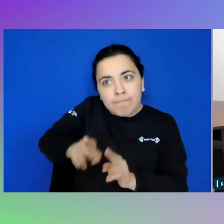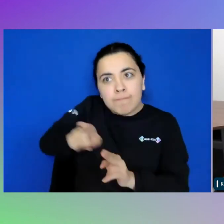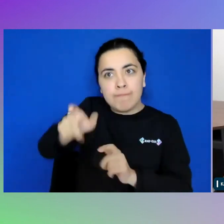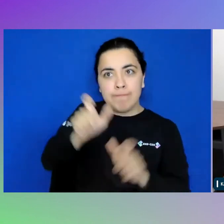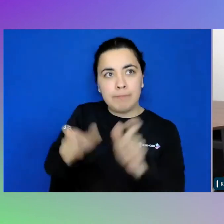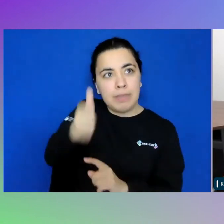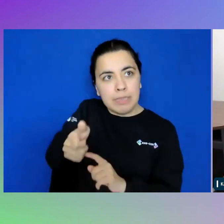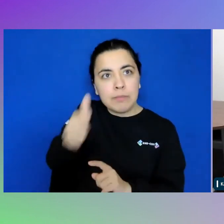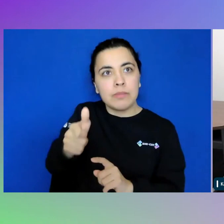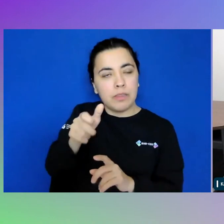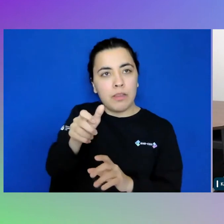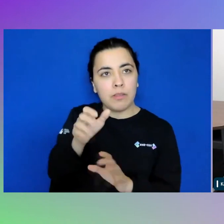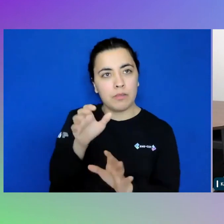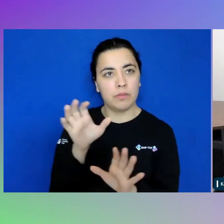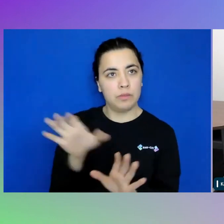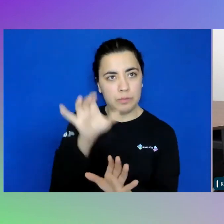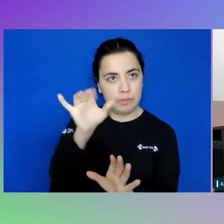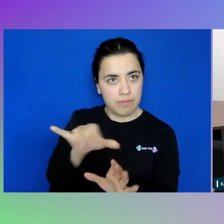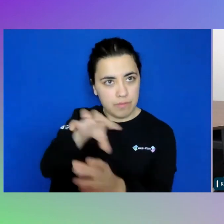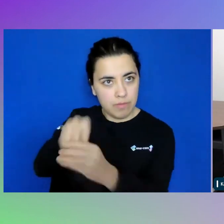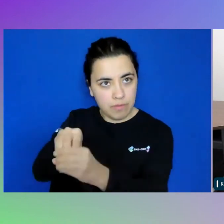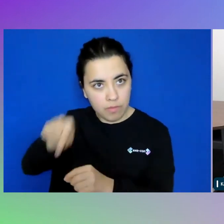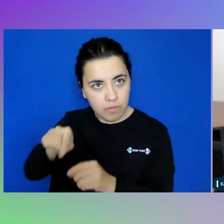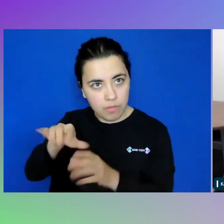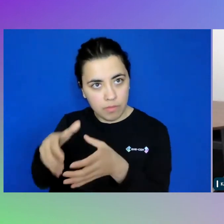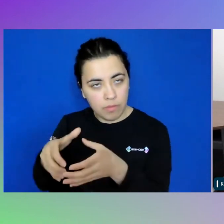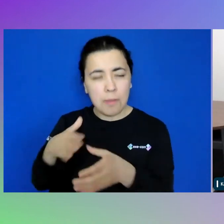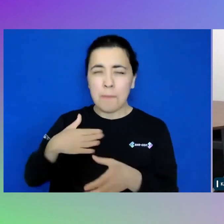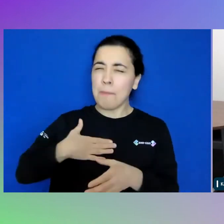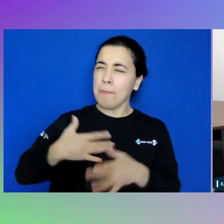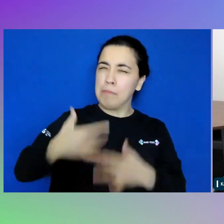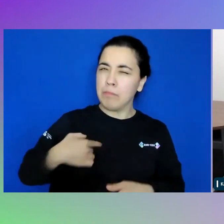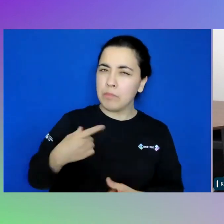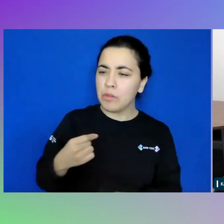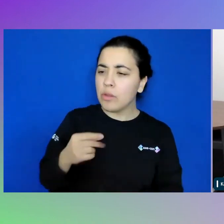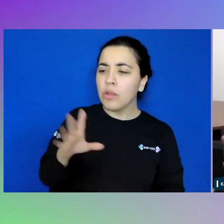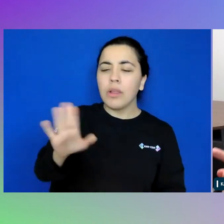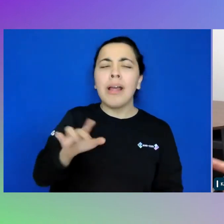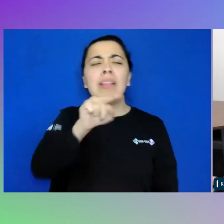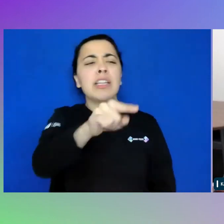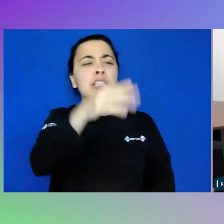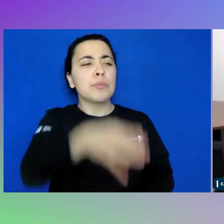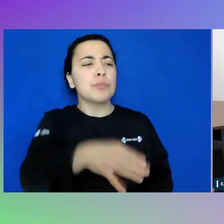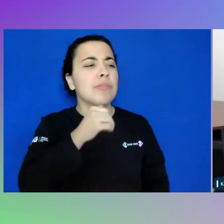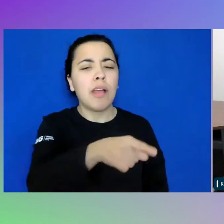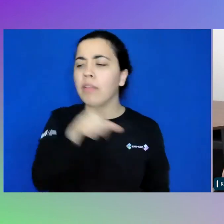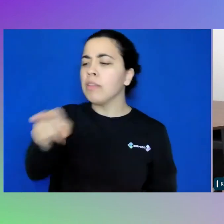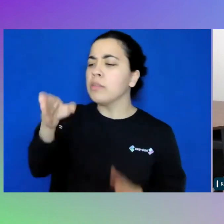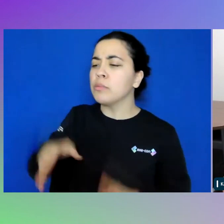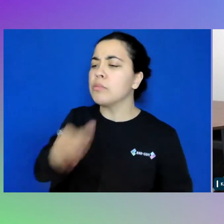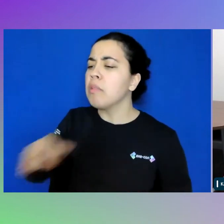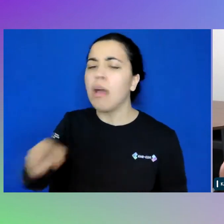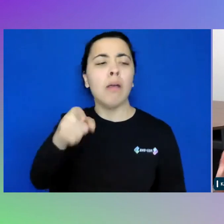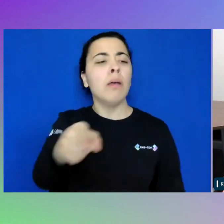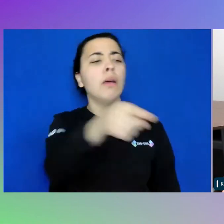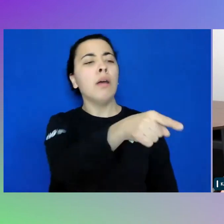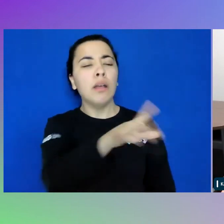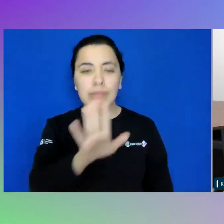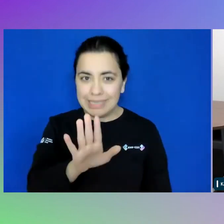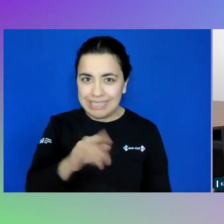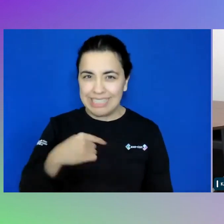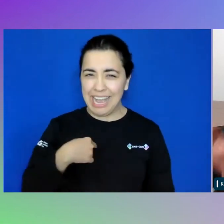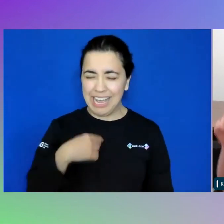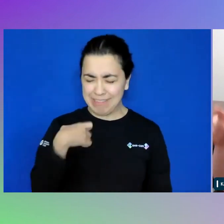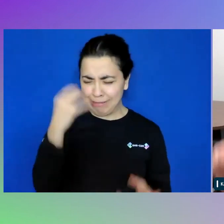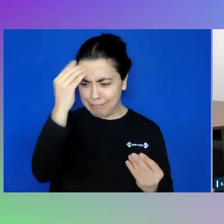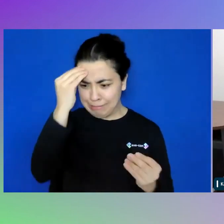that. I know my tendency can be to say, no, that person's not, and that person's not. And I had to really make a conscious effort to